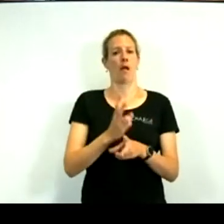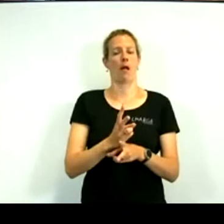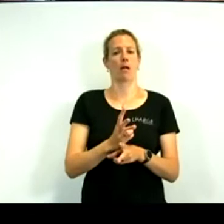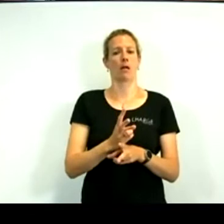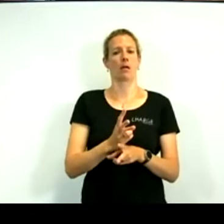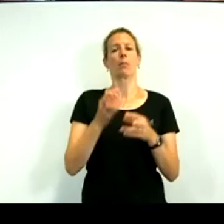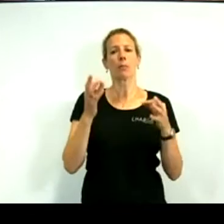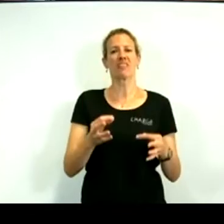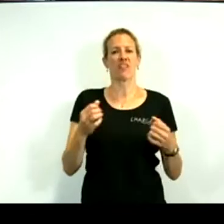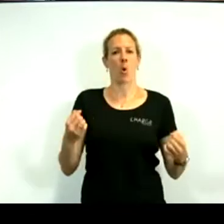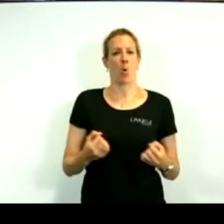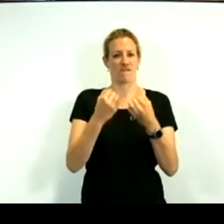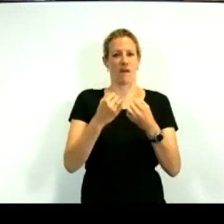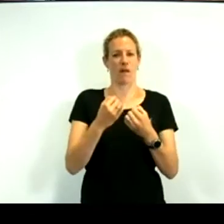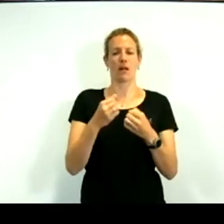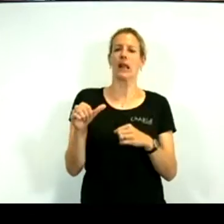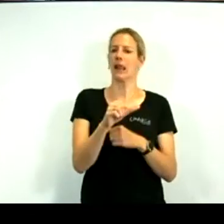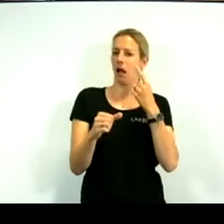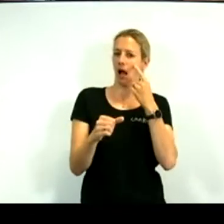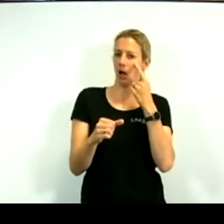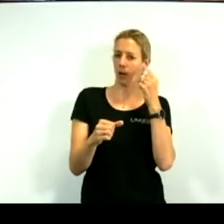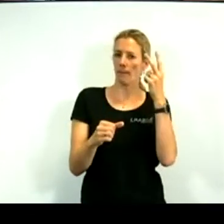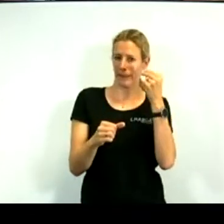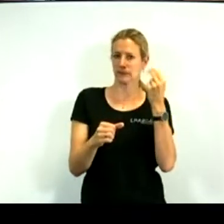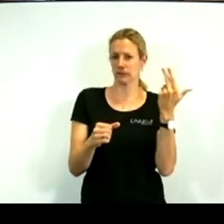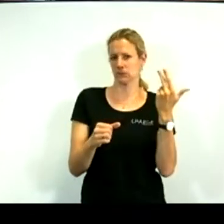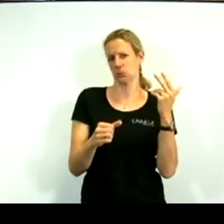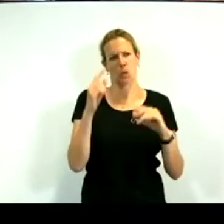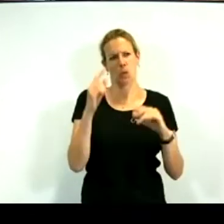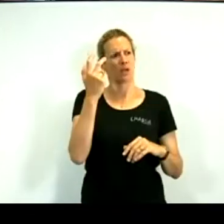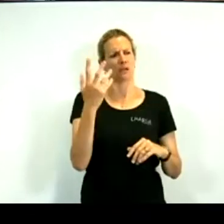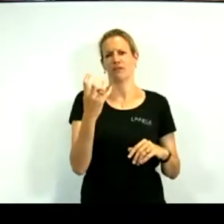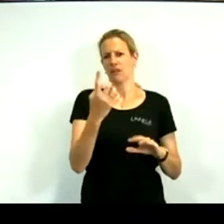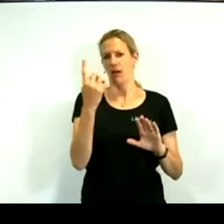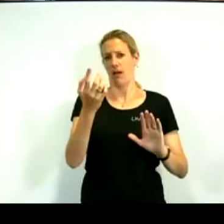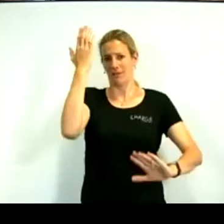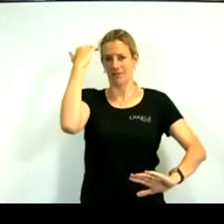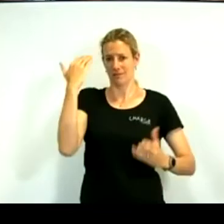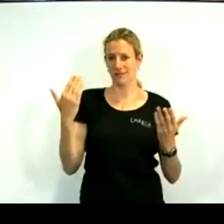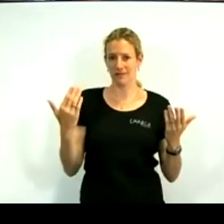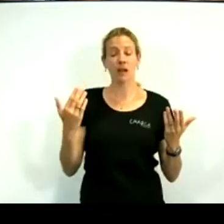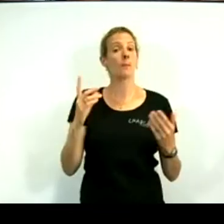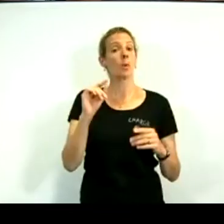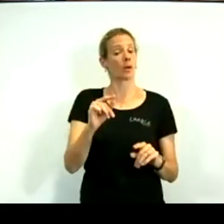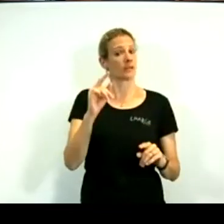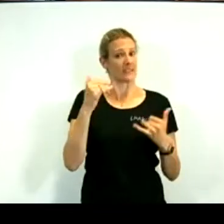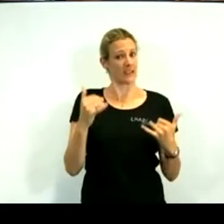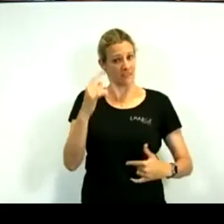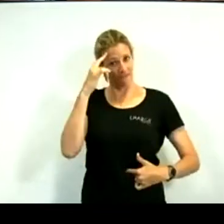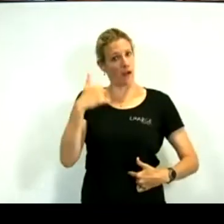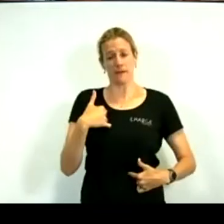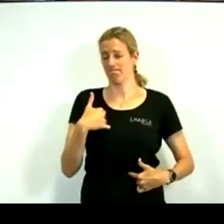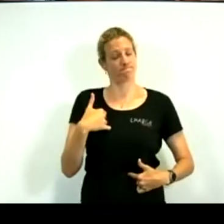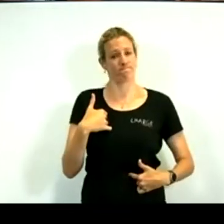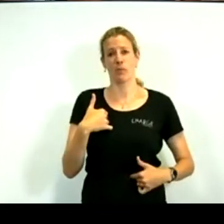almost 40 years ago. So I'm aware that my vision is no longer as good as it used to be. But